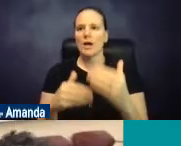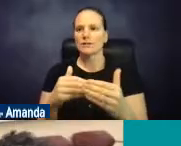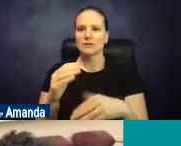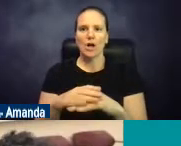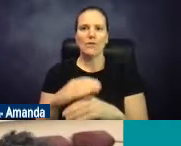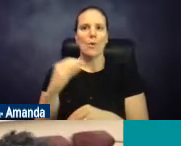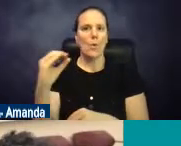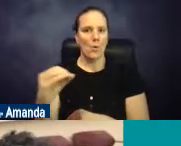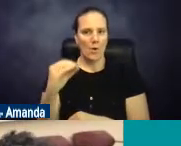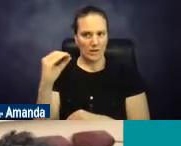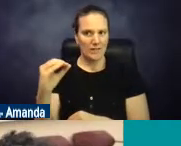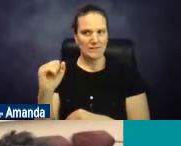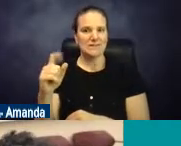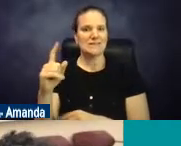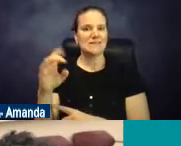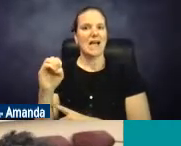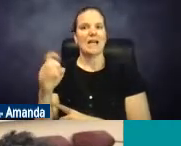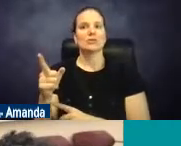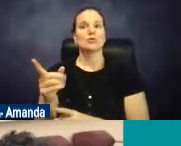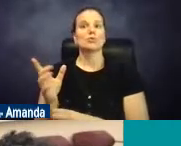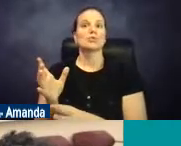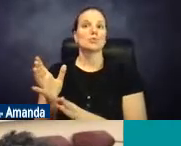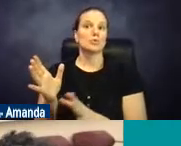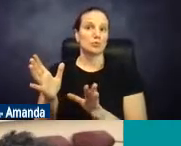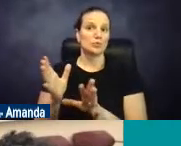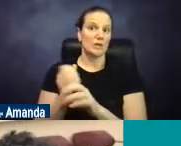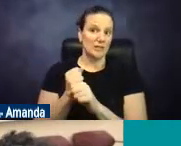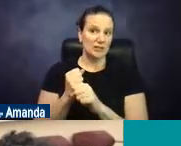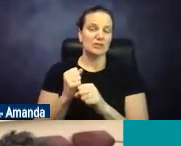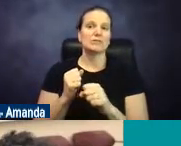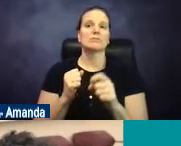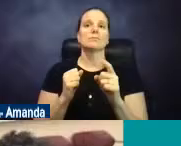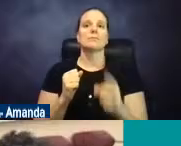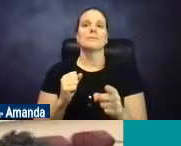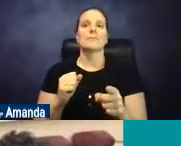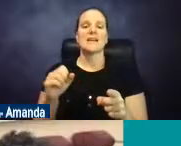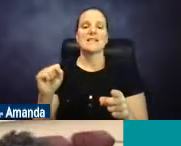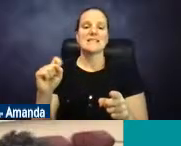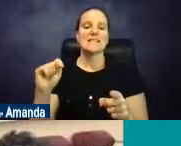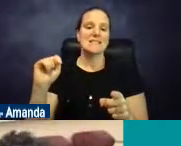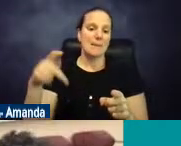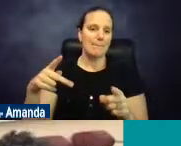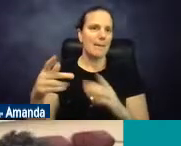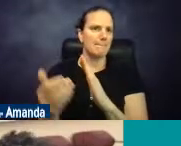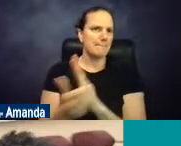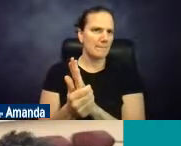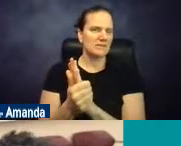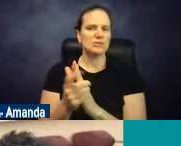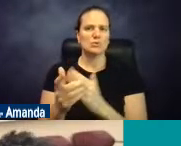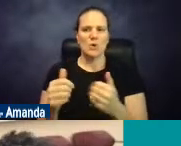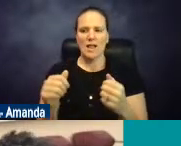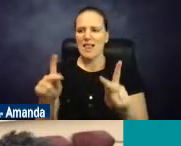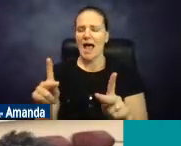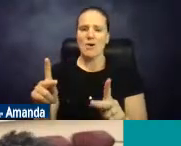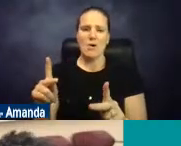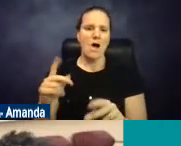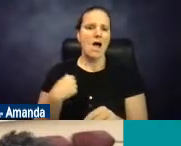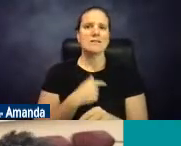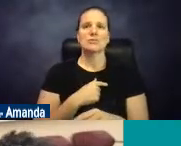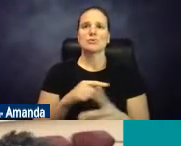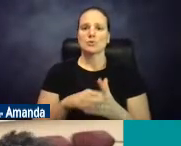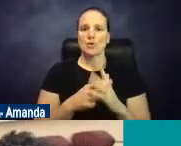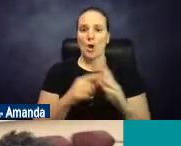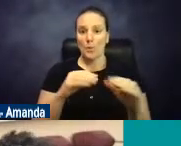side, is reaching STIP amendments to allow us to start moving